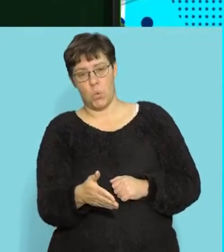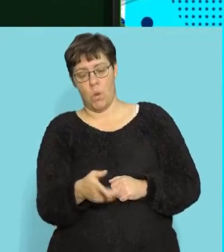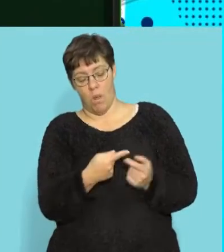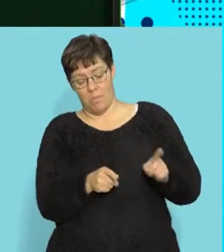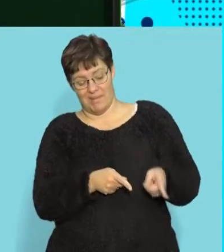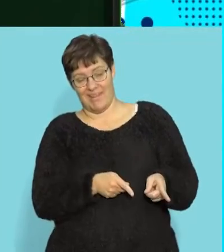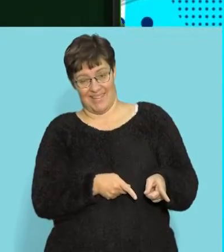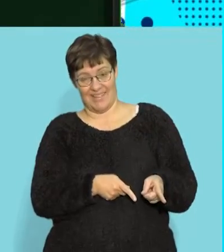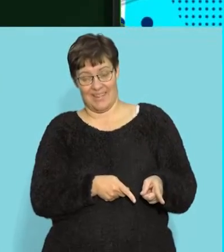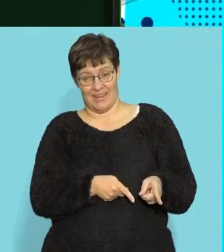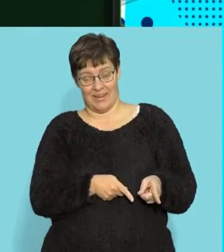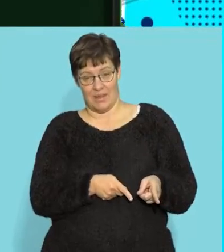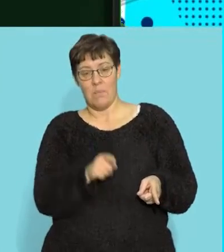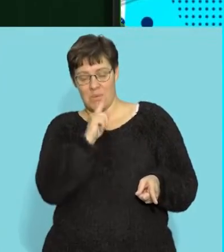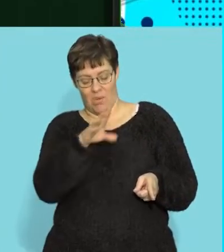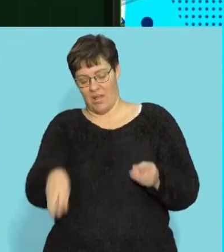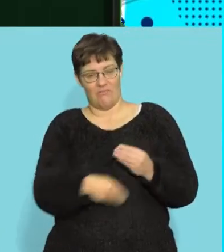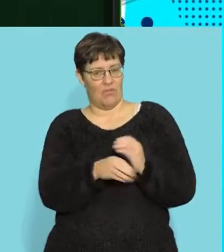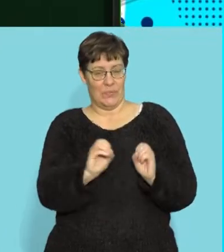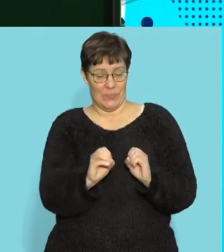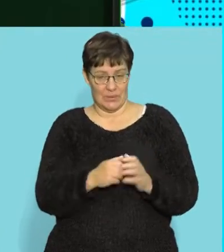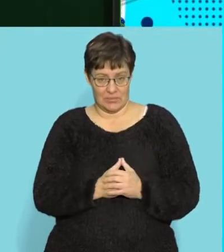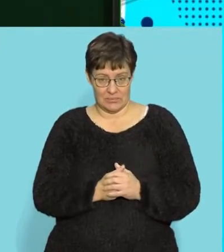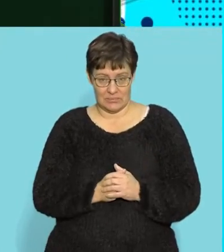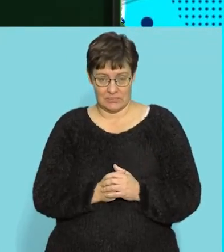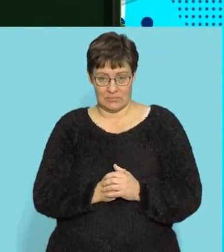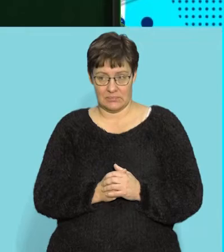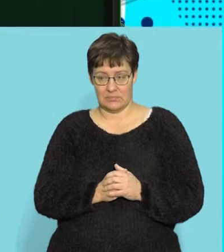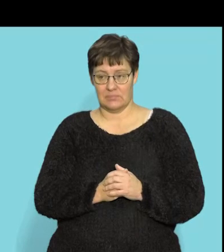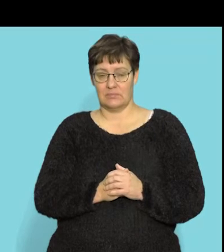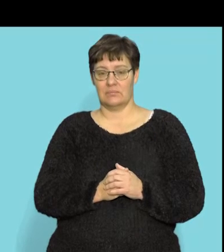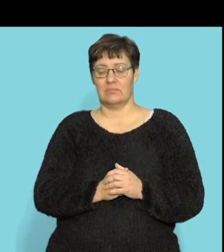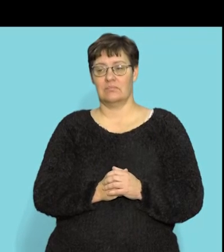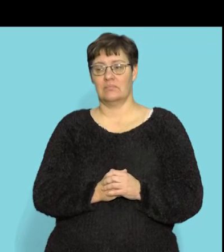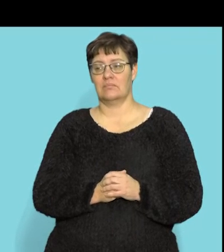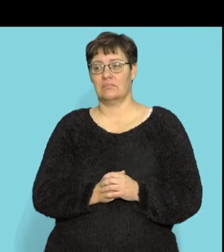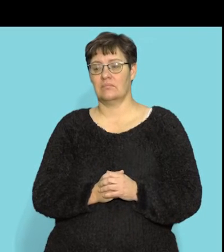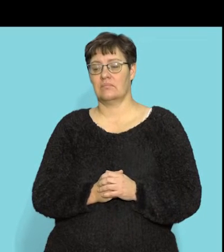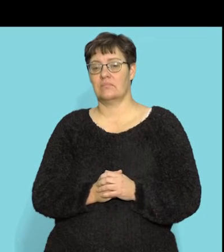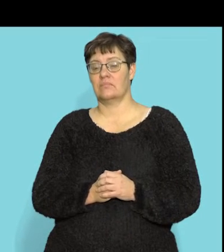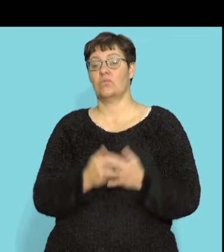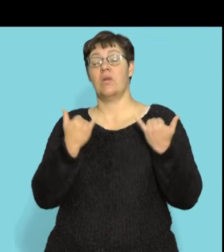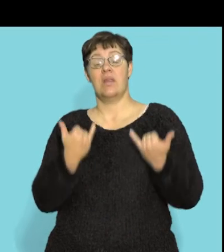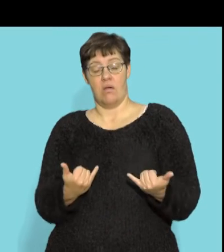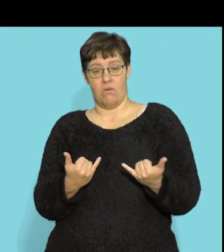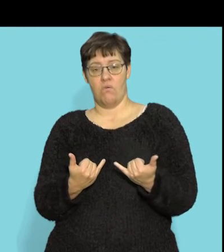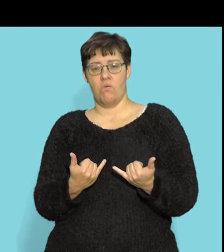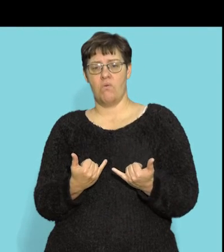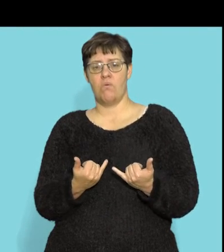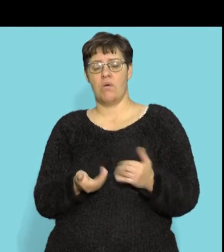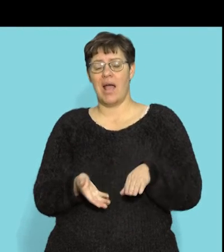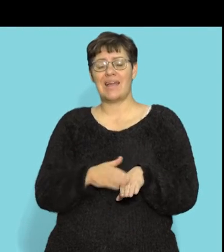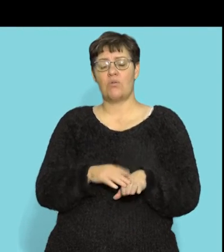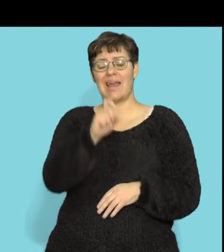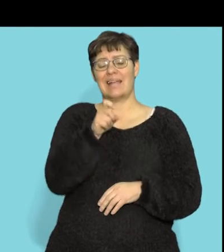circuit is actually open, which is switch S2. Very, very important piece of information. Right, so we want the current through X,